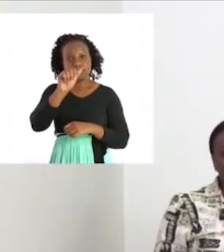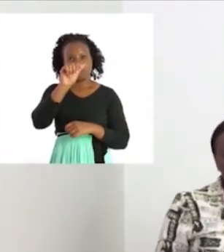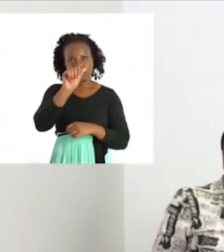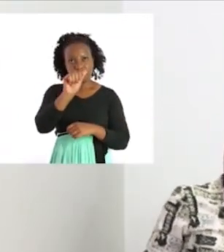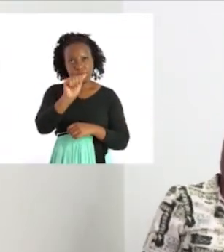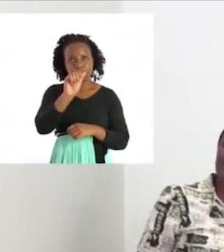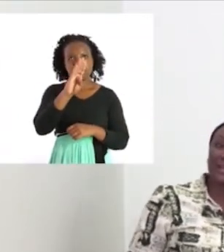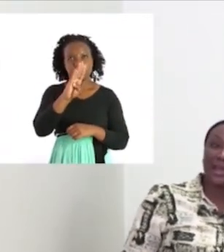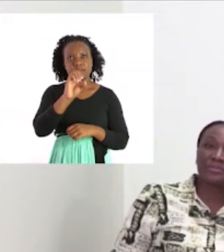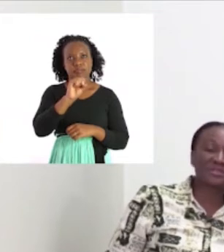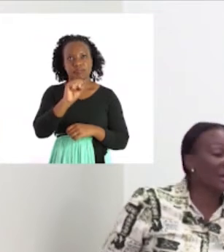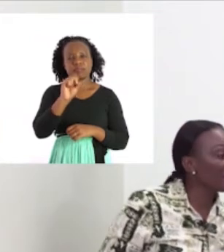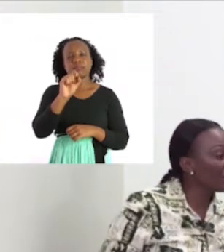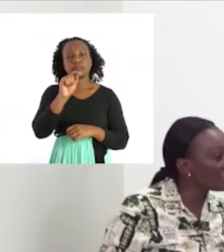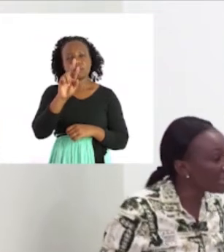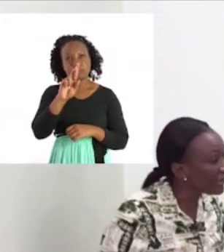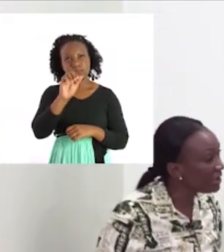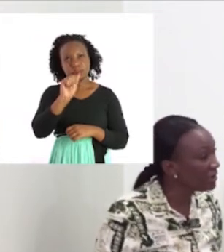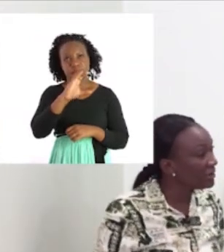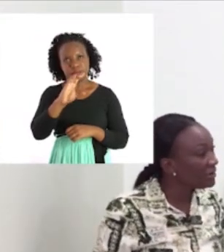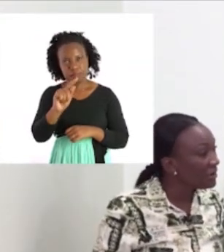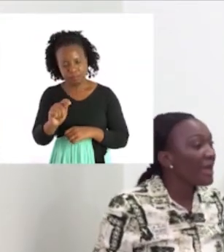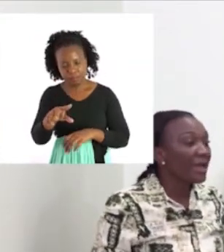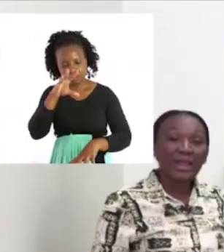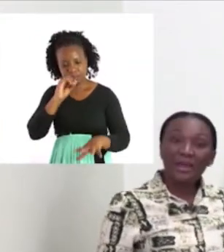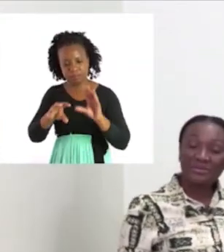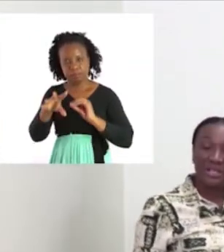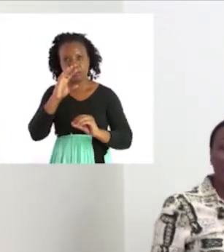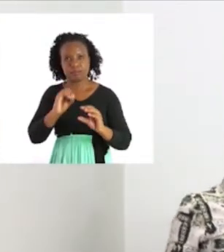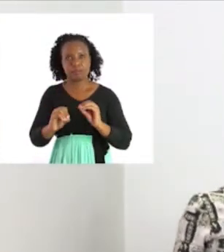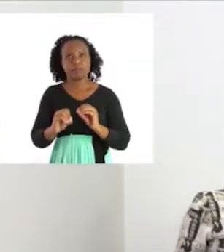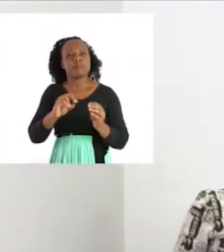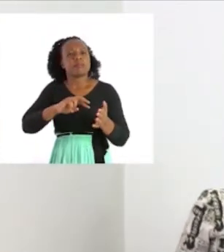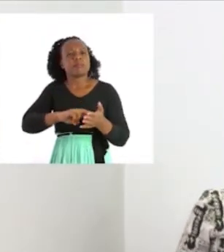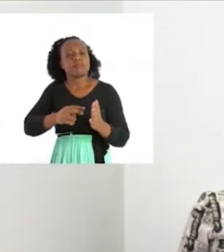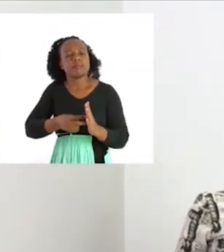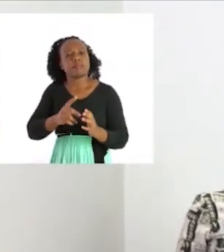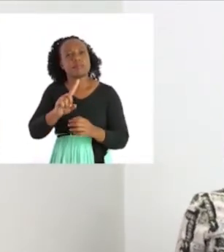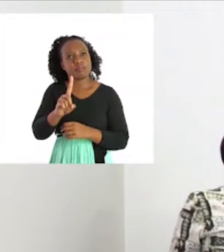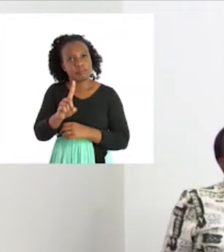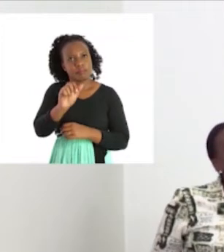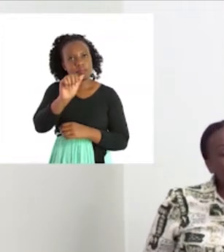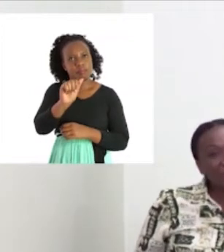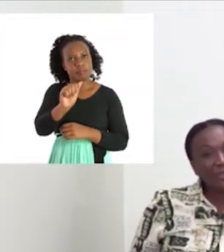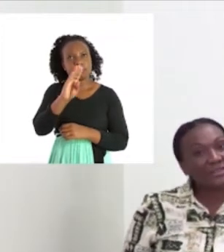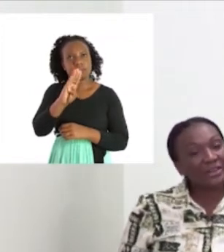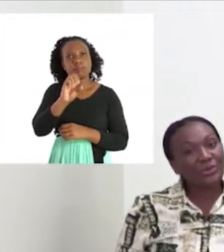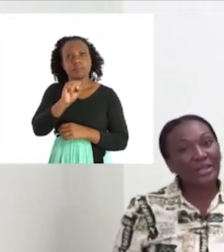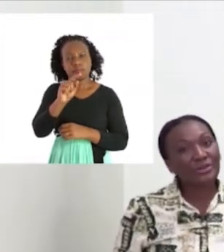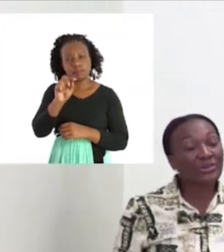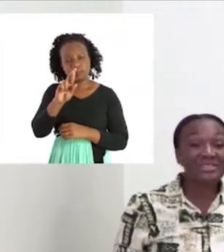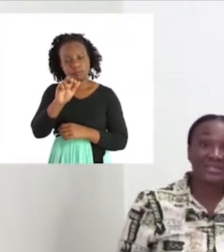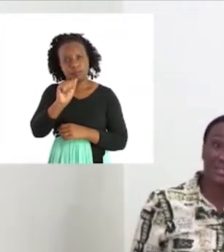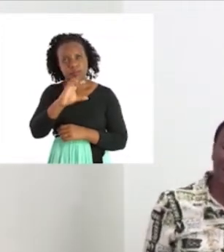abstract noun. What is an abstract noun, Chanel? An abstract noun is something